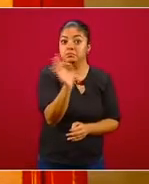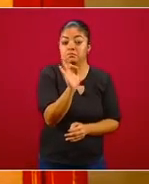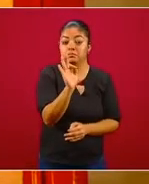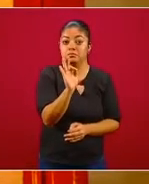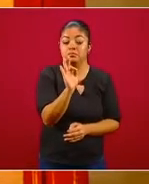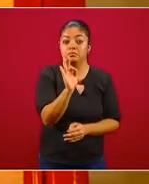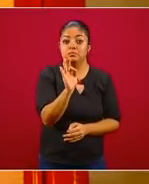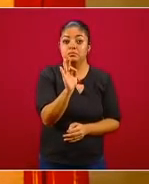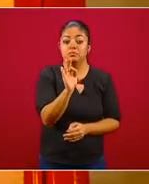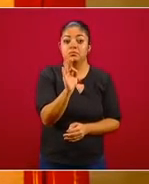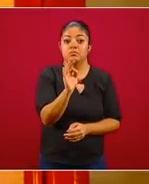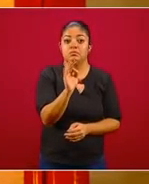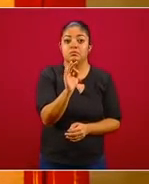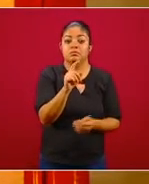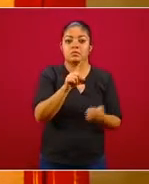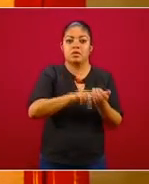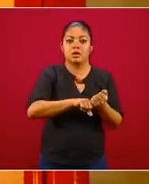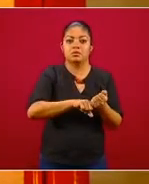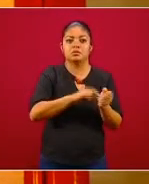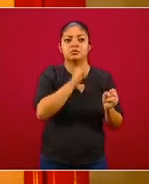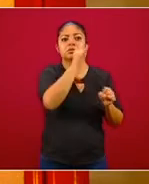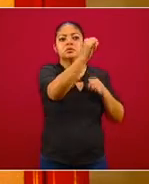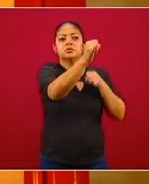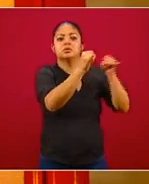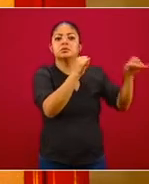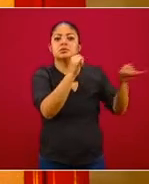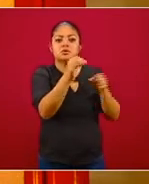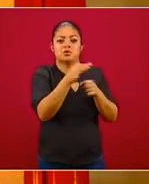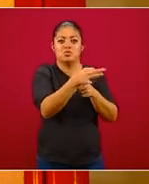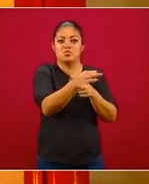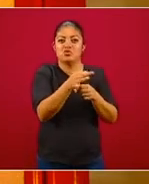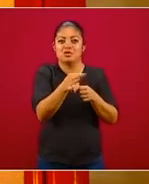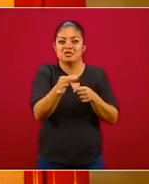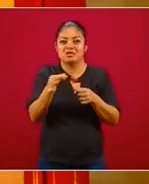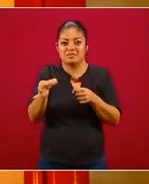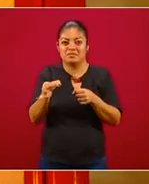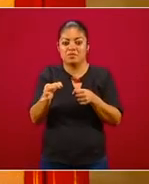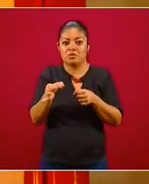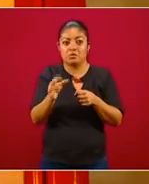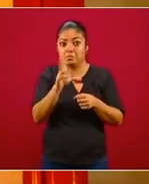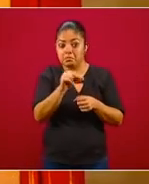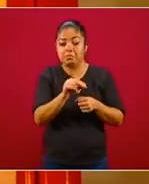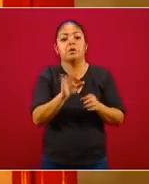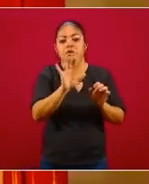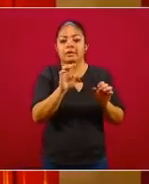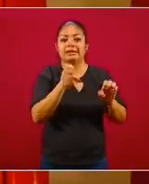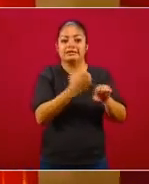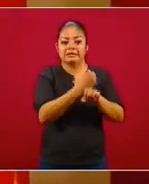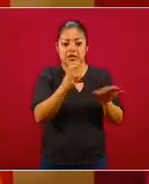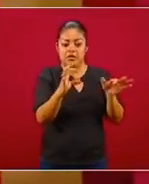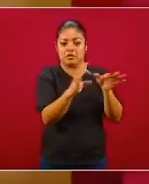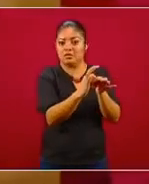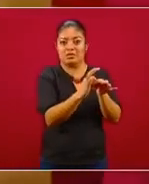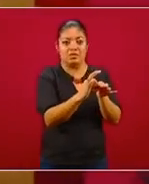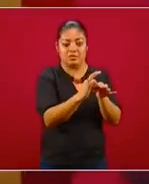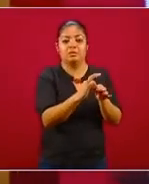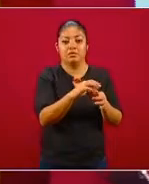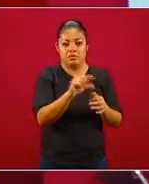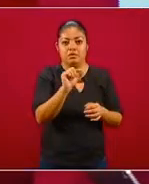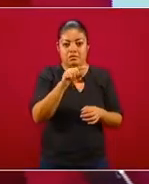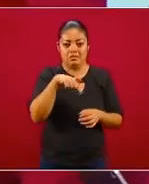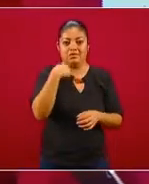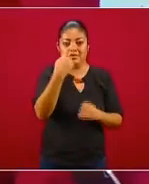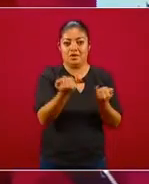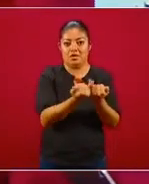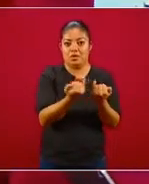don't take into account the occurrence of the dispersed cases in the rural areas, then the